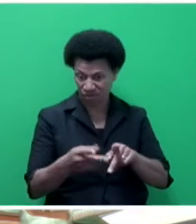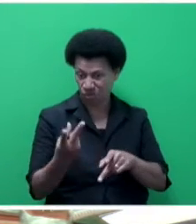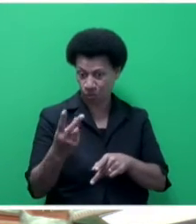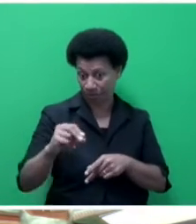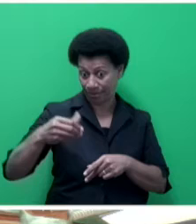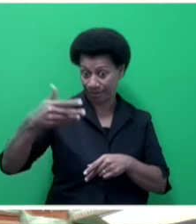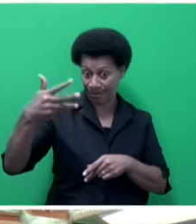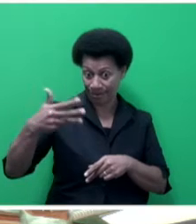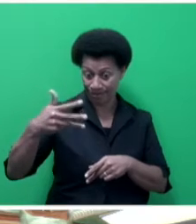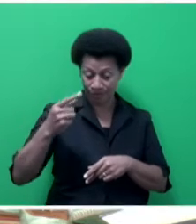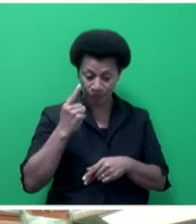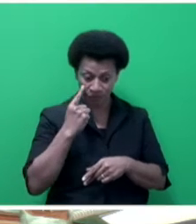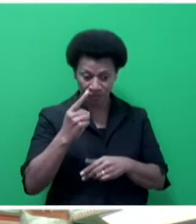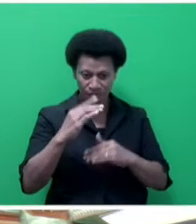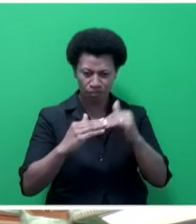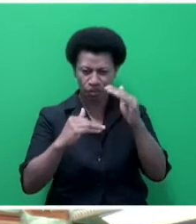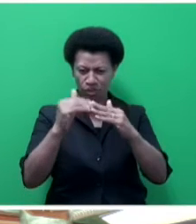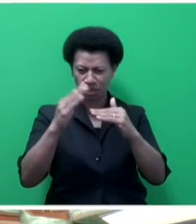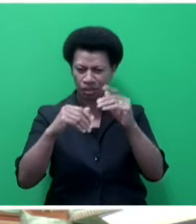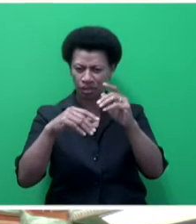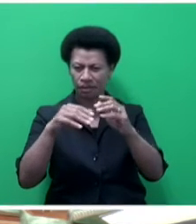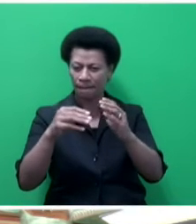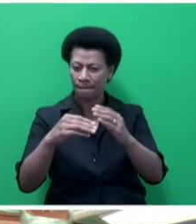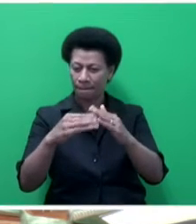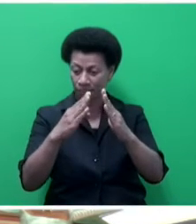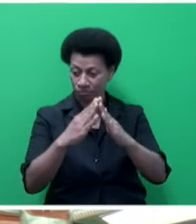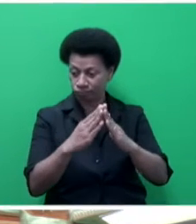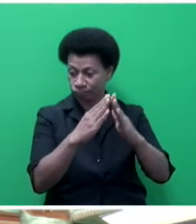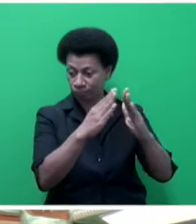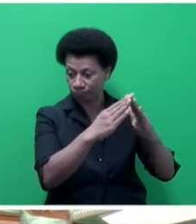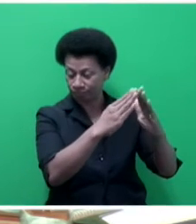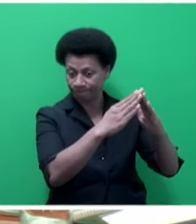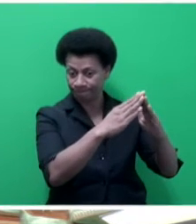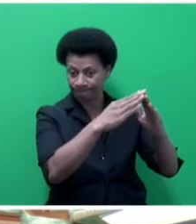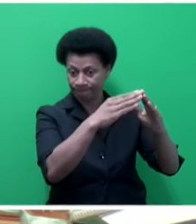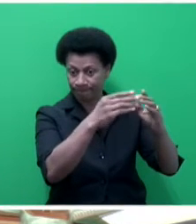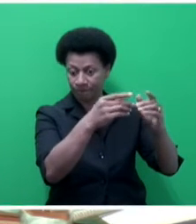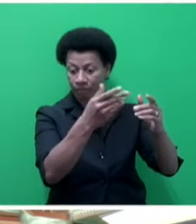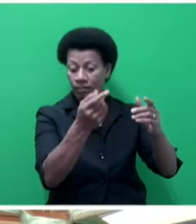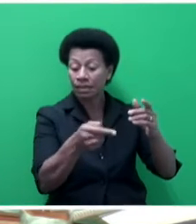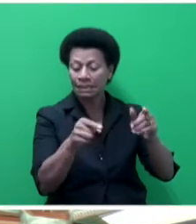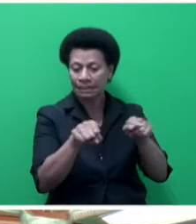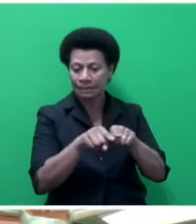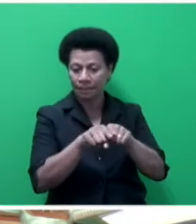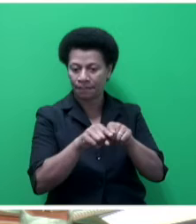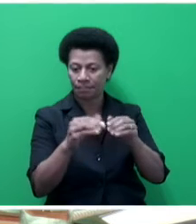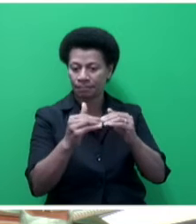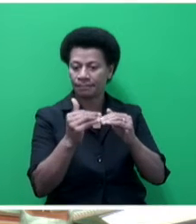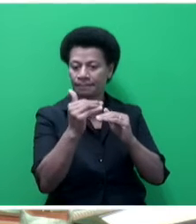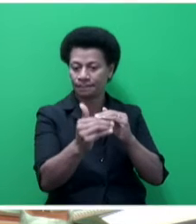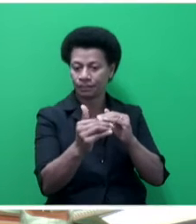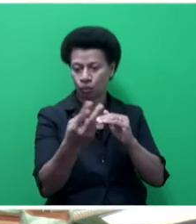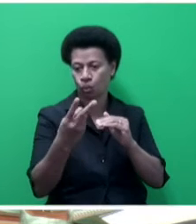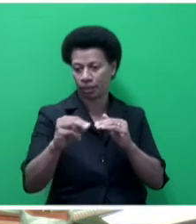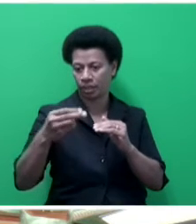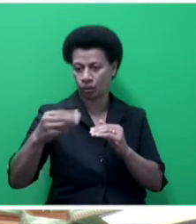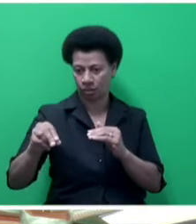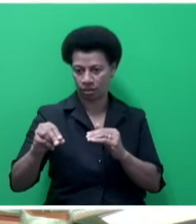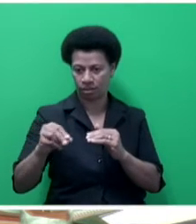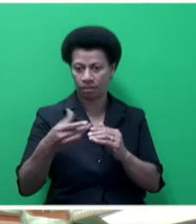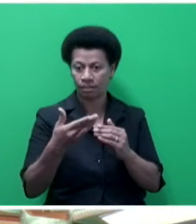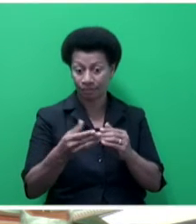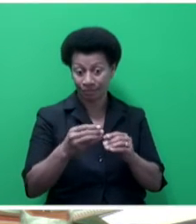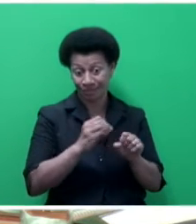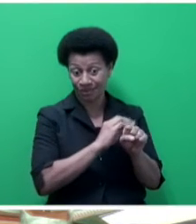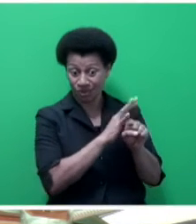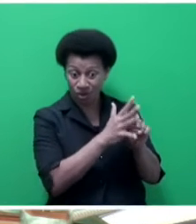the growth in the building and construction sector will continue at the same pace in 2020. However, due to